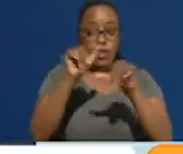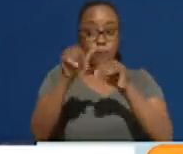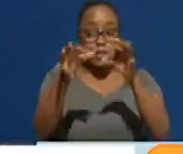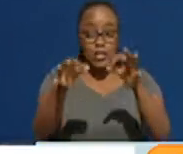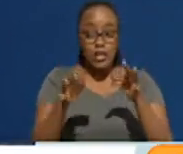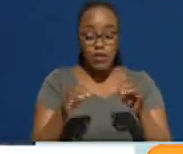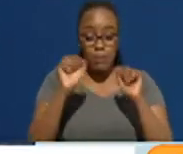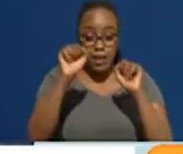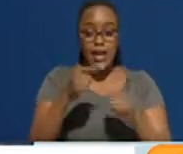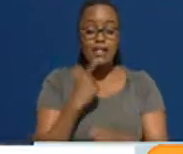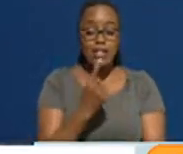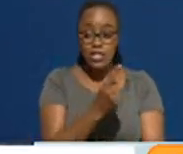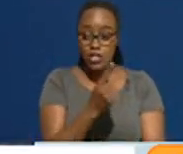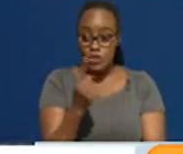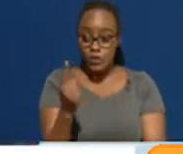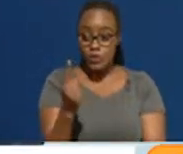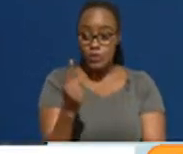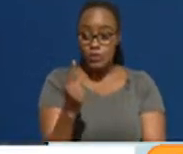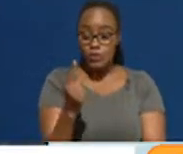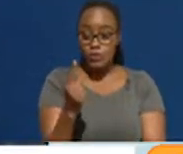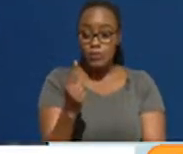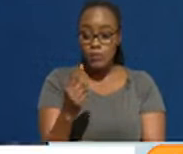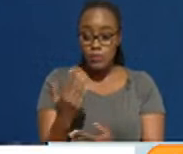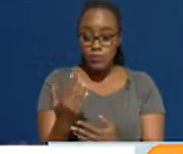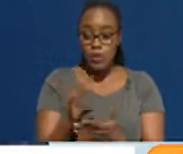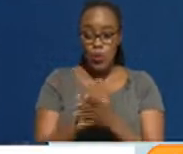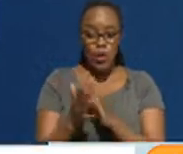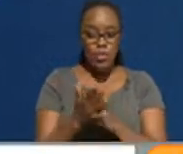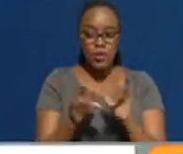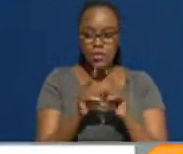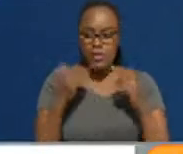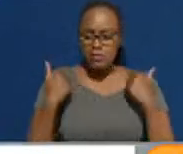transparency, and I can tell you, just bother to ask. Prosecuting the case.